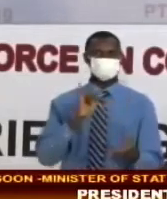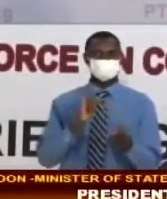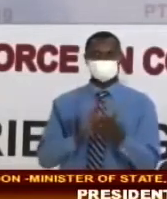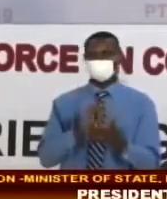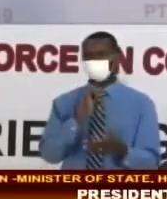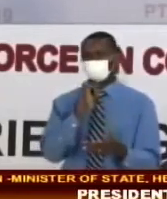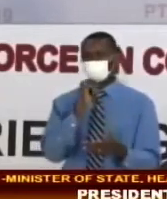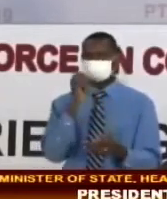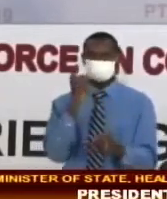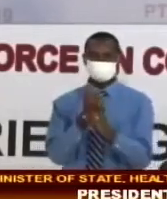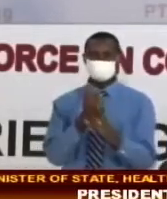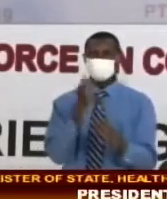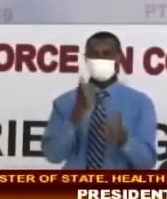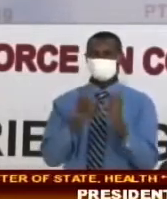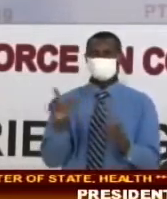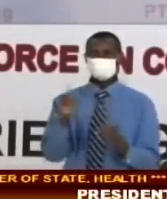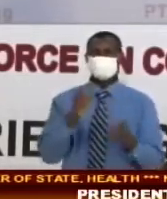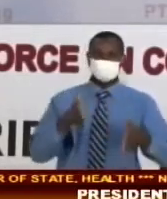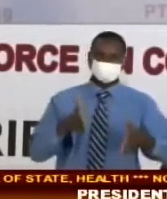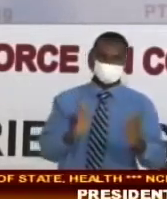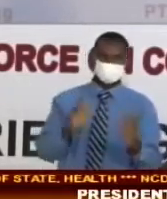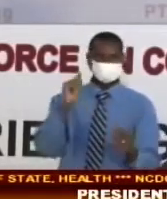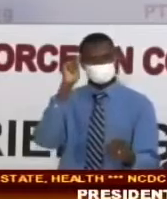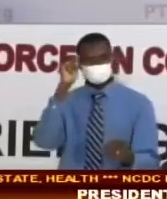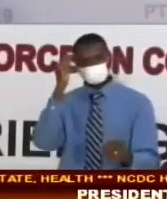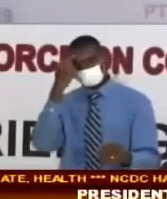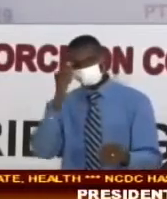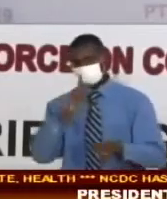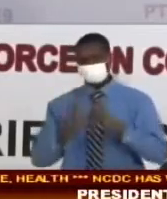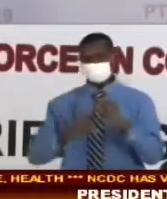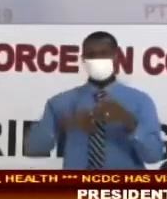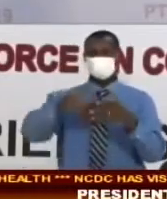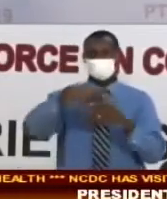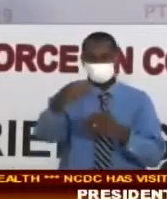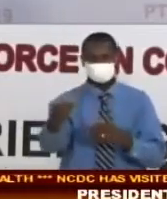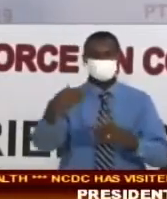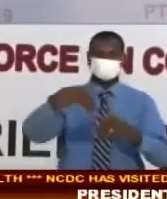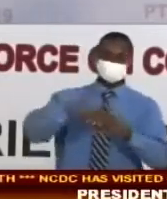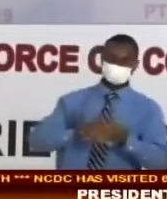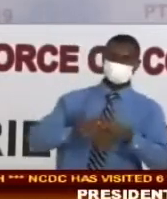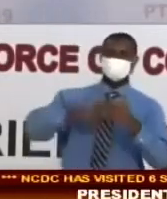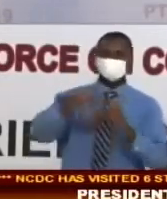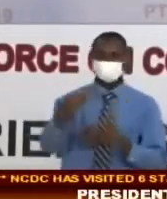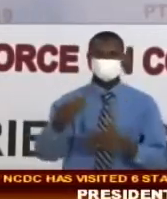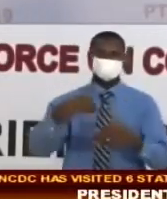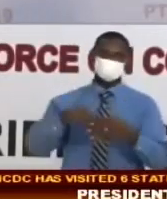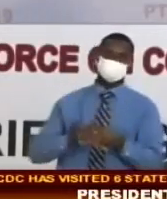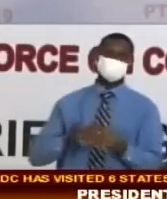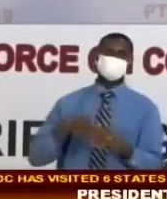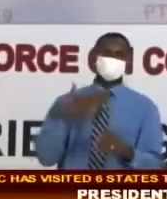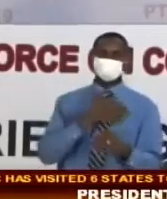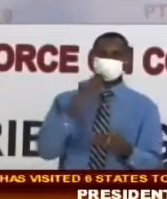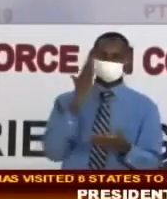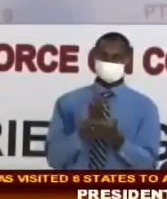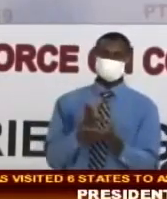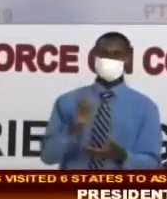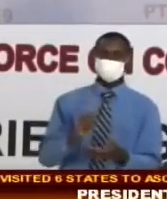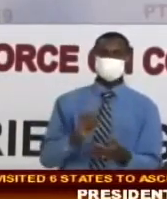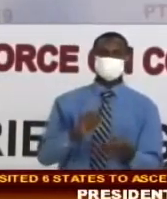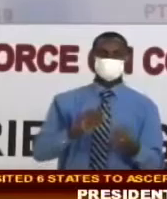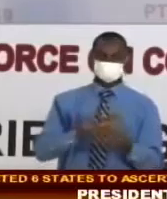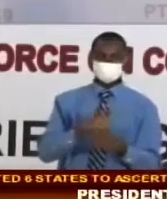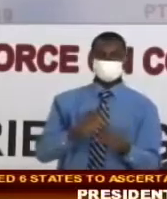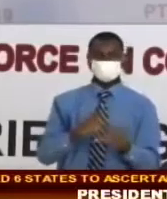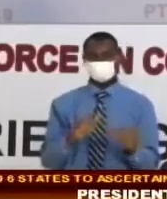and allow governors stream in and out of Abuja. In the first instance, they carried this virus into Nigeria. Now